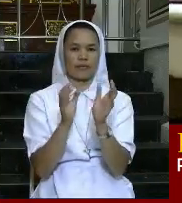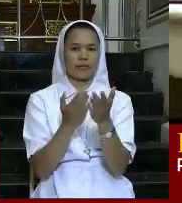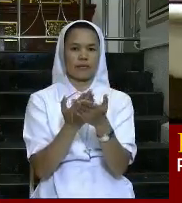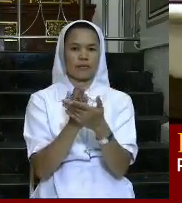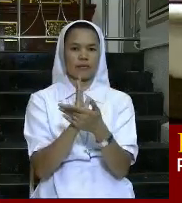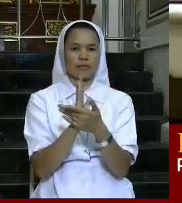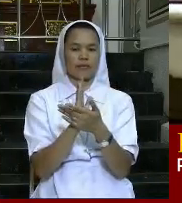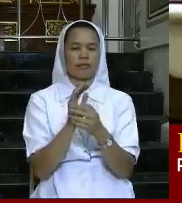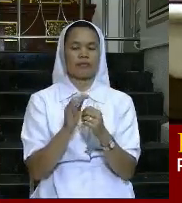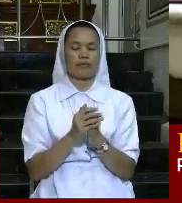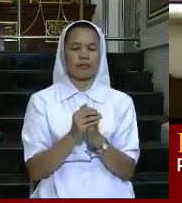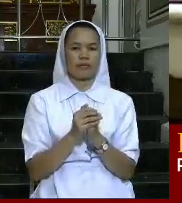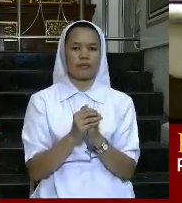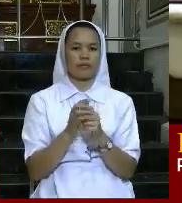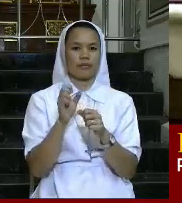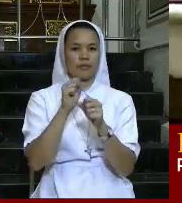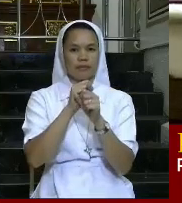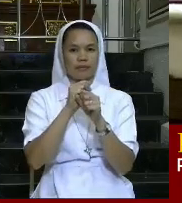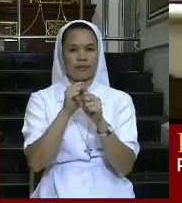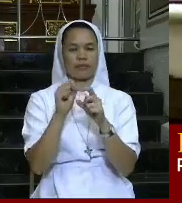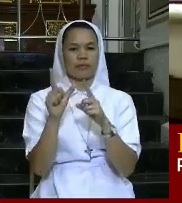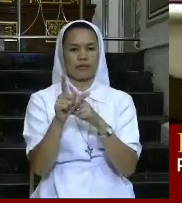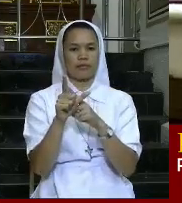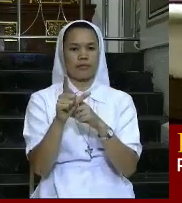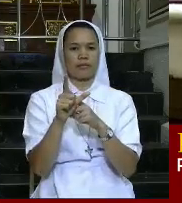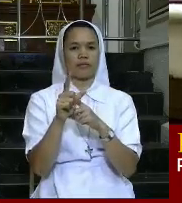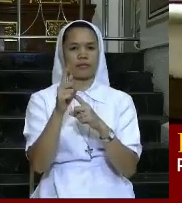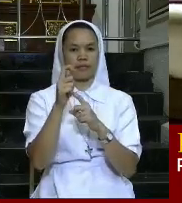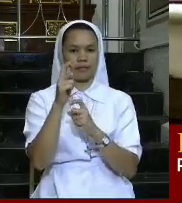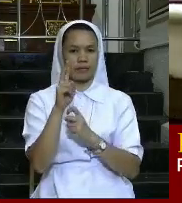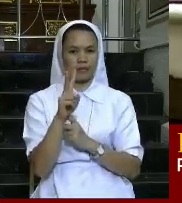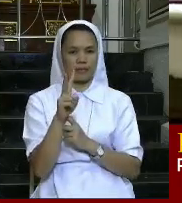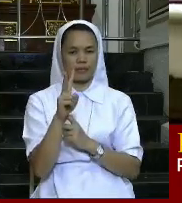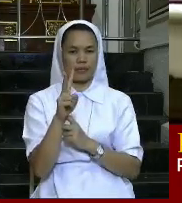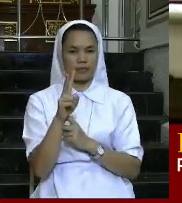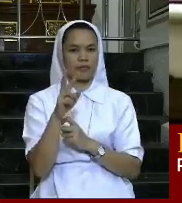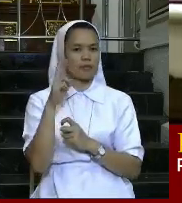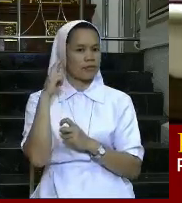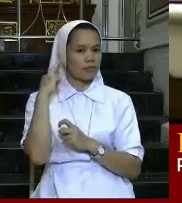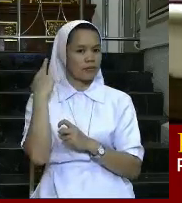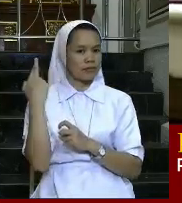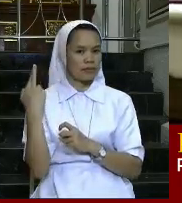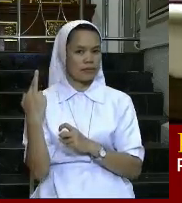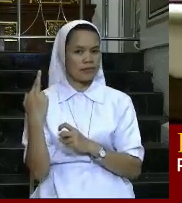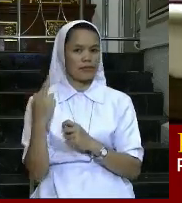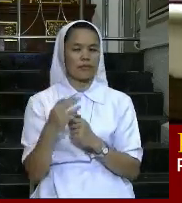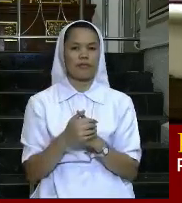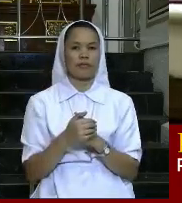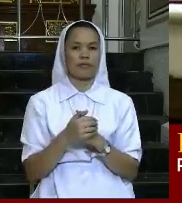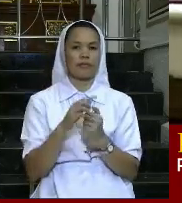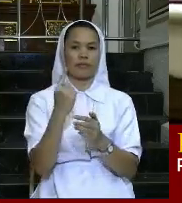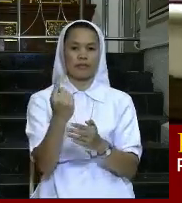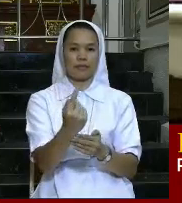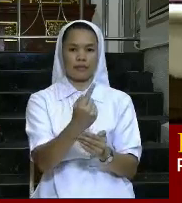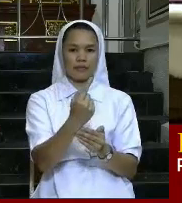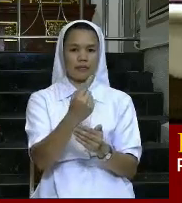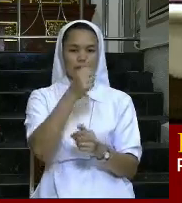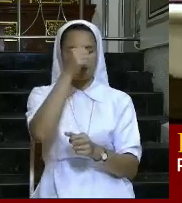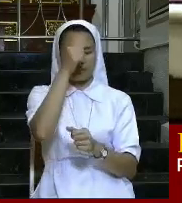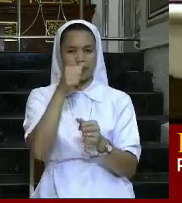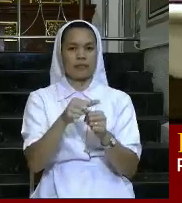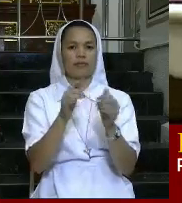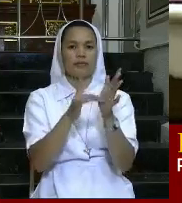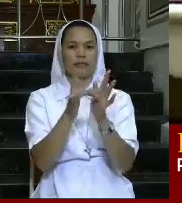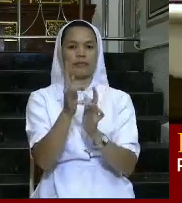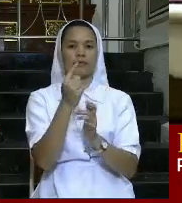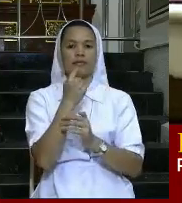media, social media, TV, radio. Always remember Jesus